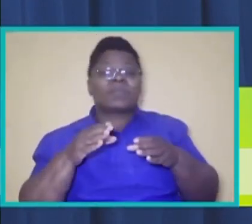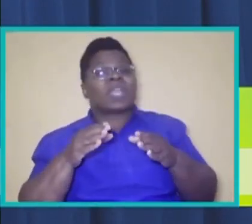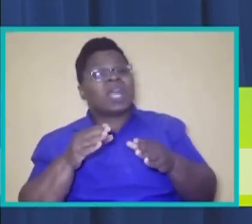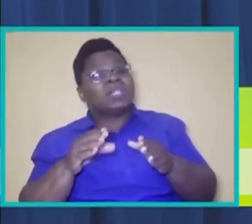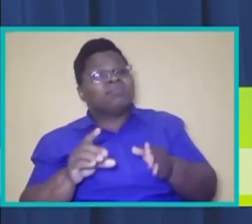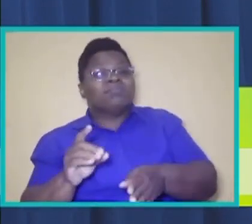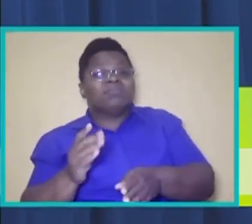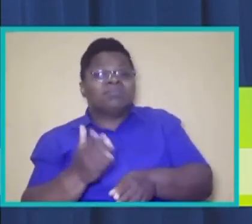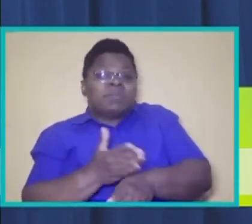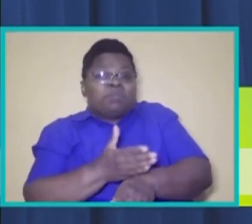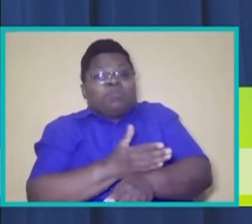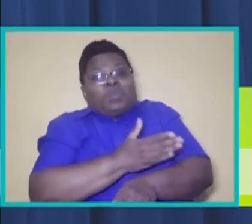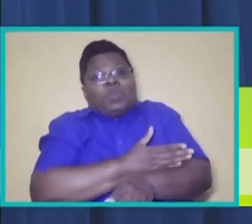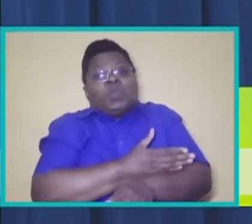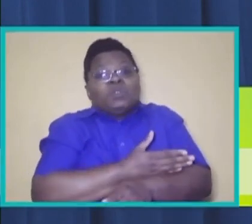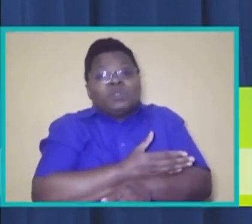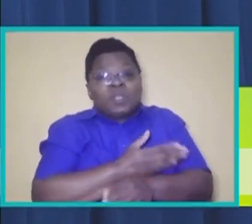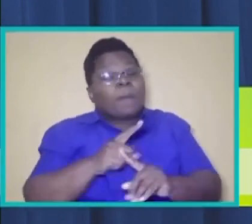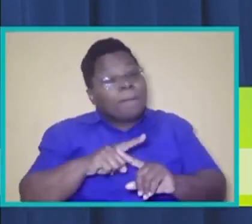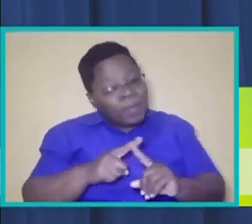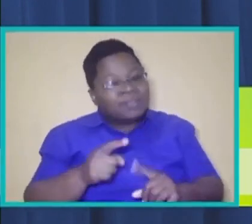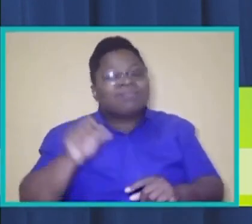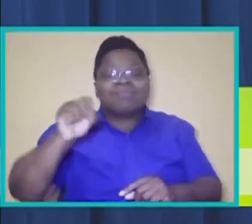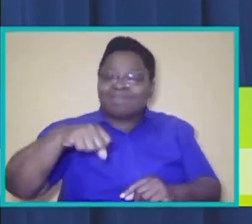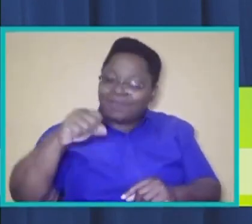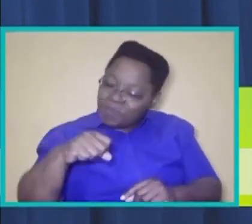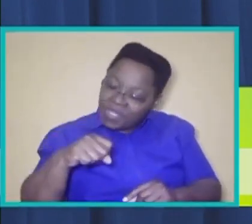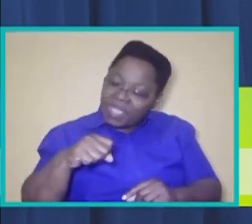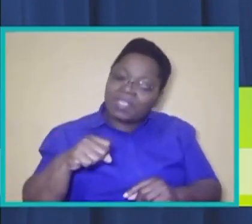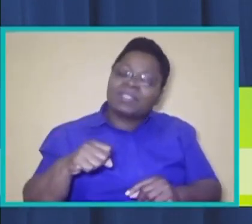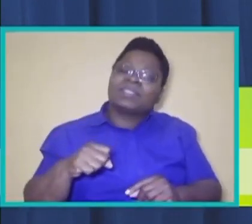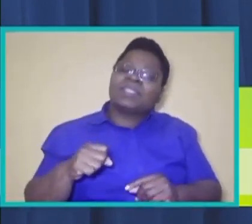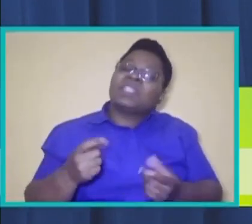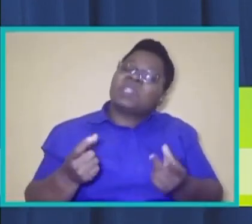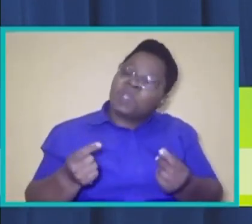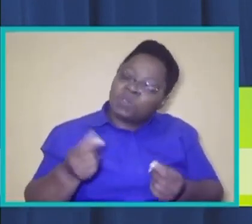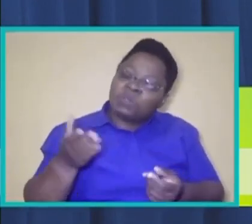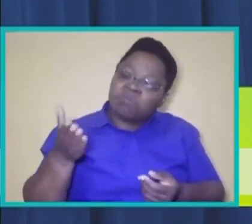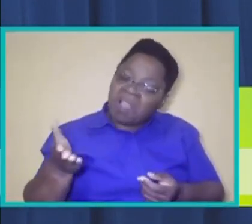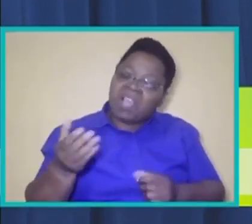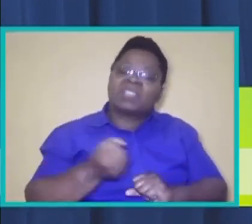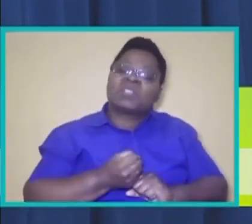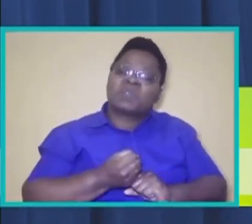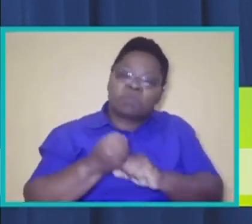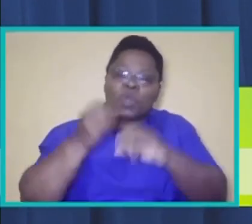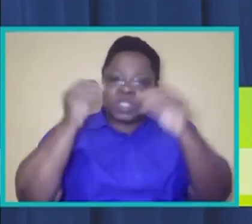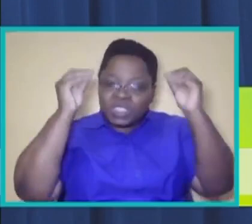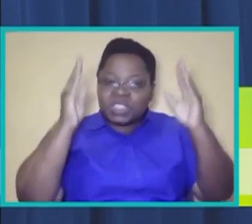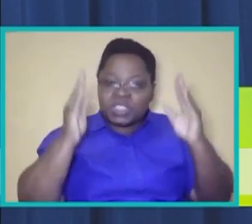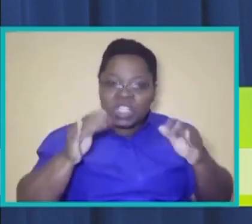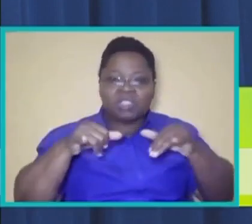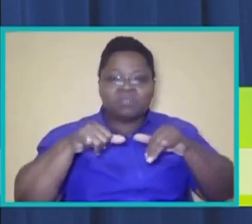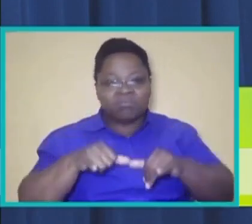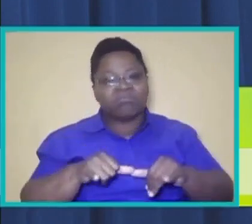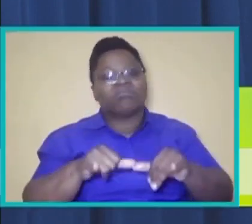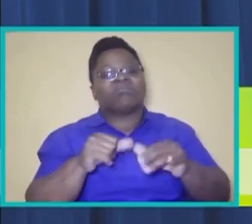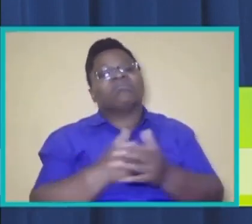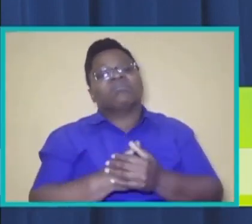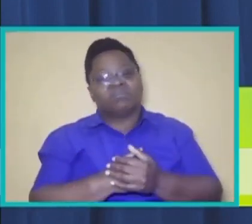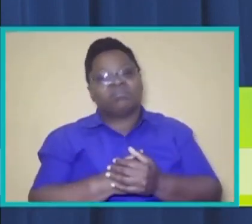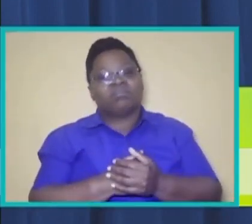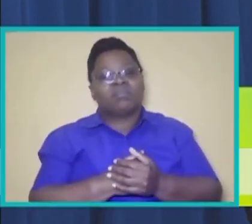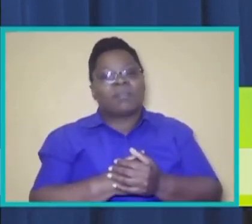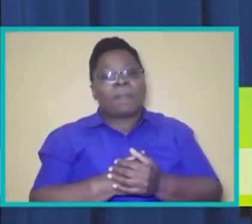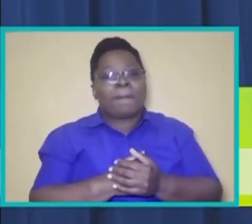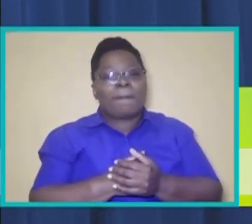done in terms of supporting teachers on an ongoing basis, because and